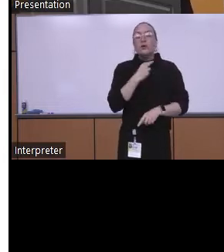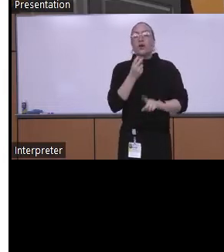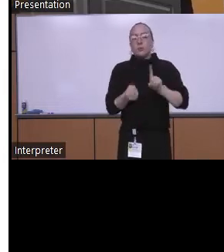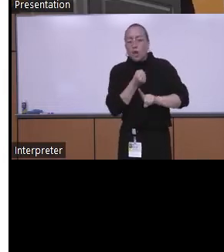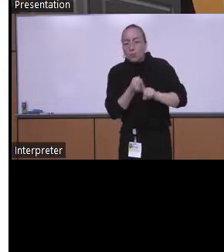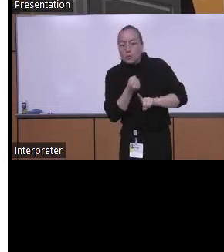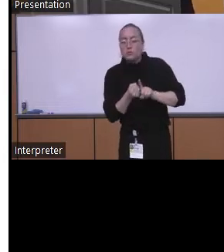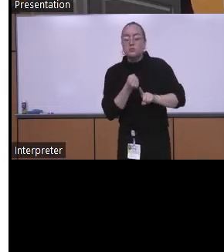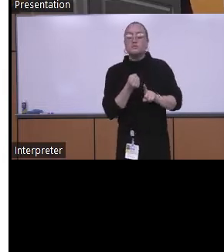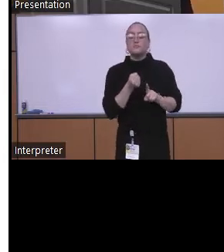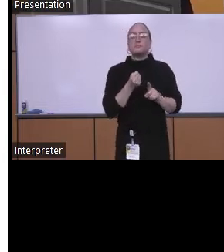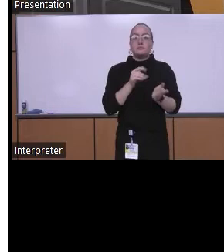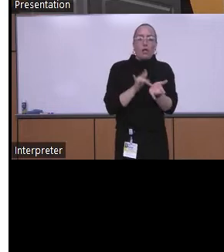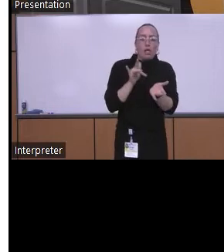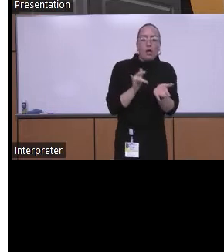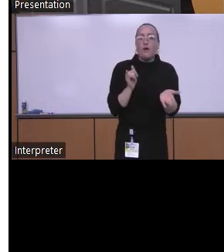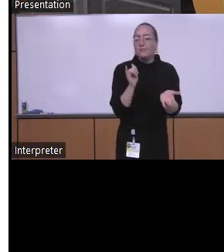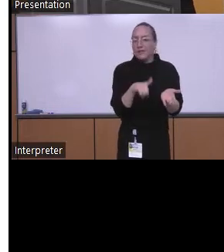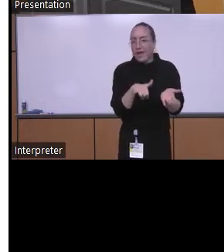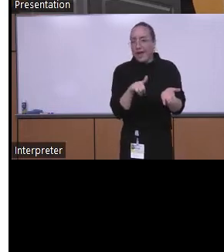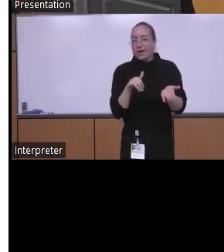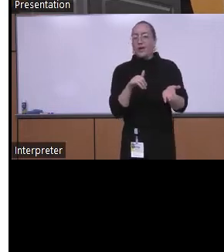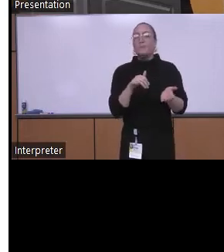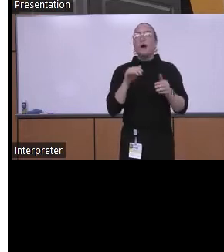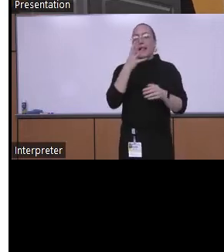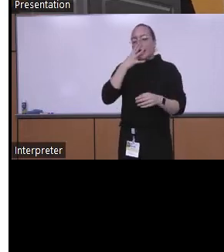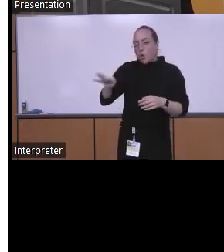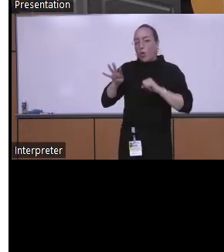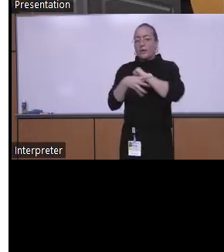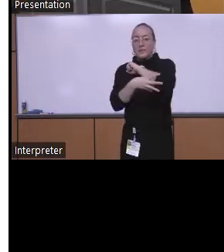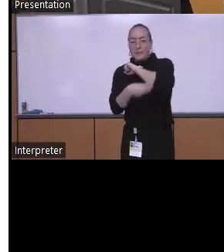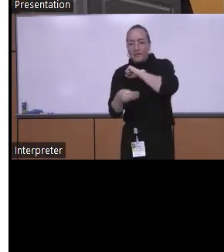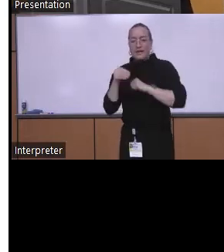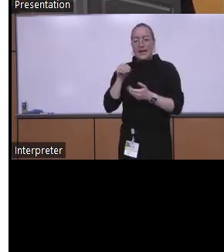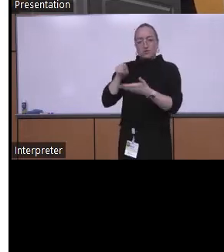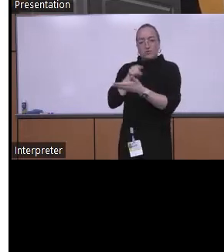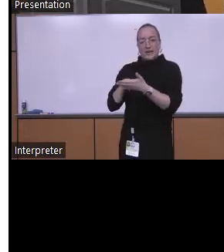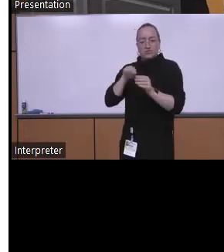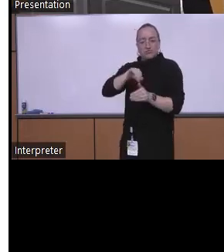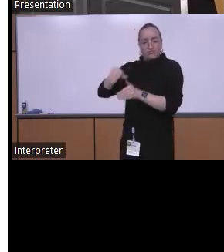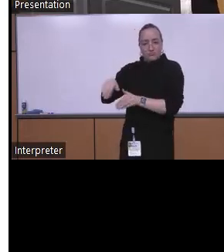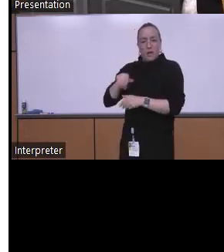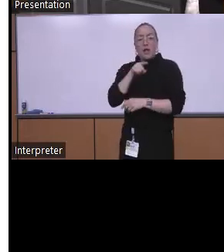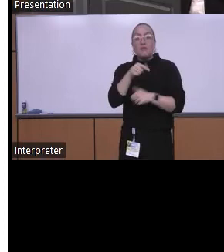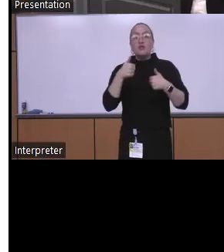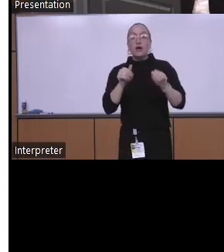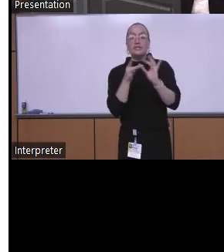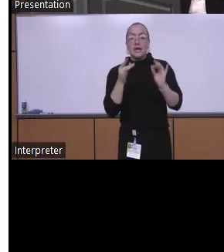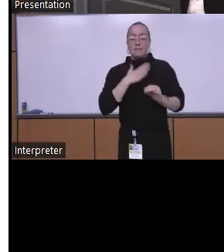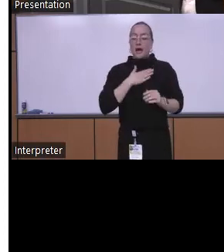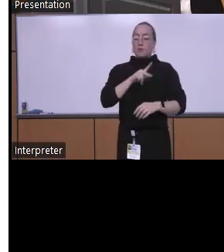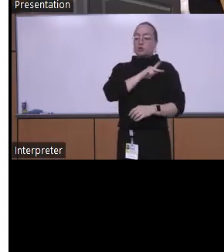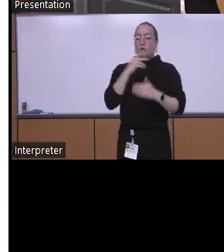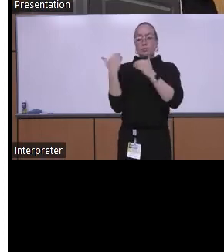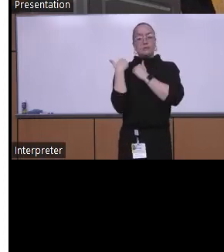abuse, and work to actively discount the role of poverty and discrimination, and instead to enshrine this view of child abuse as an issue of personal